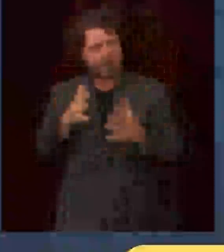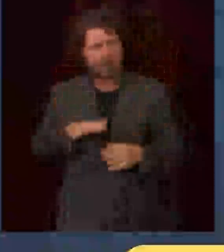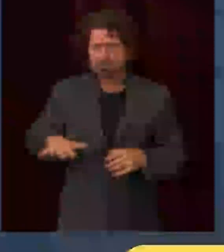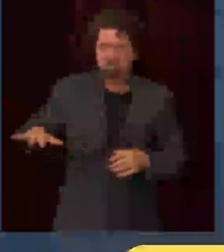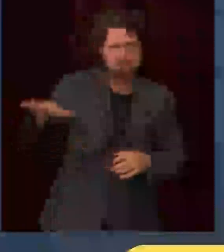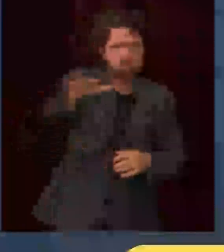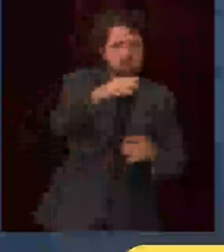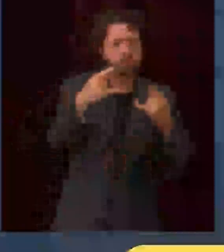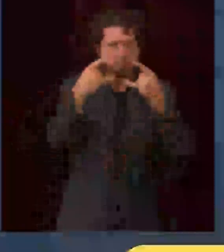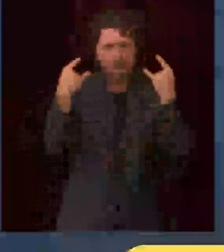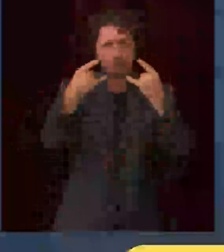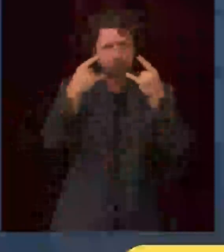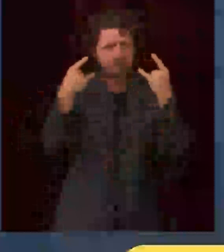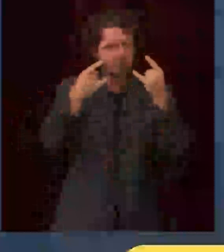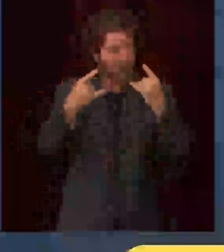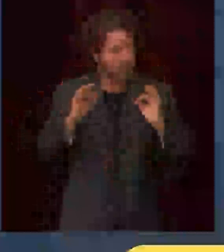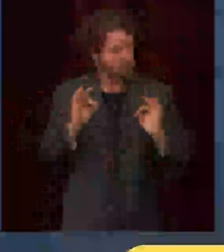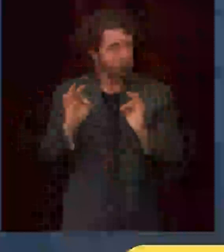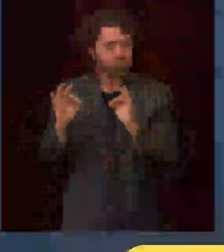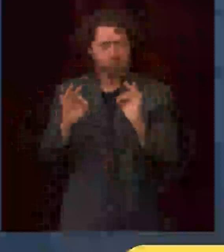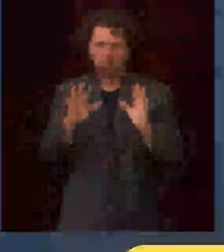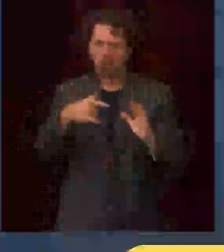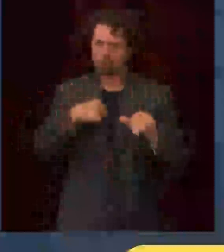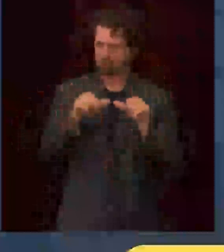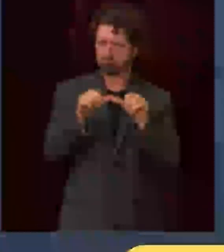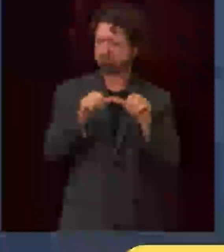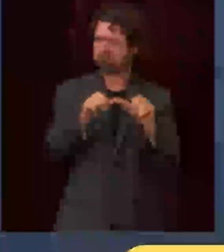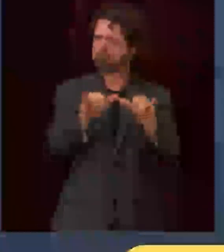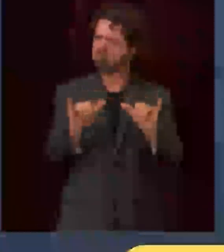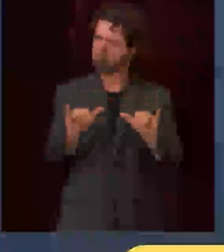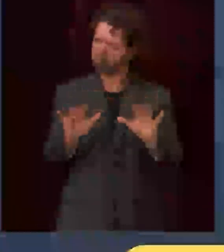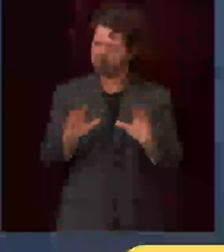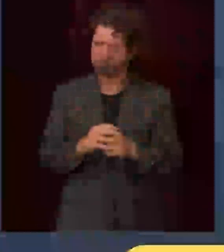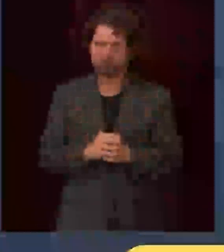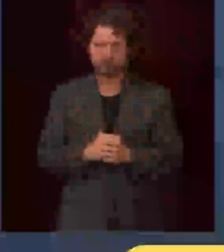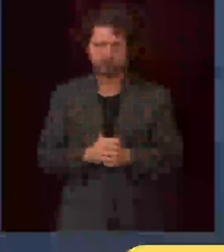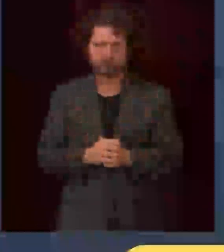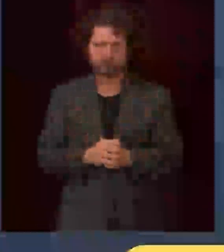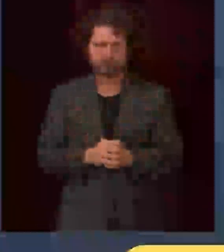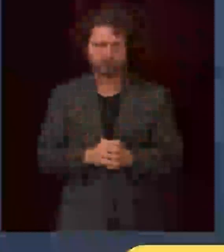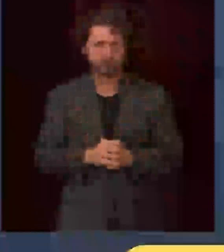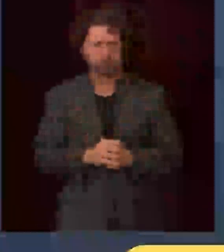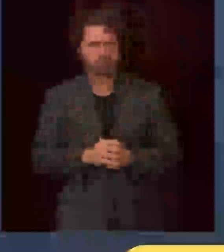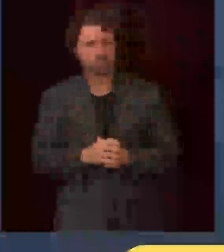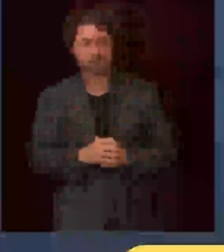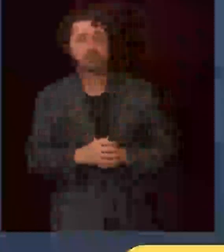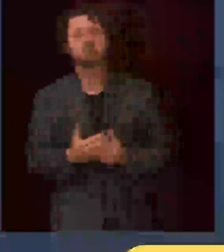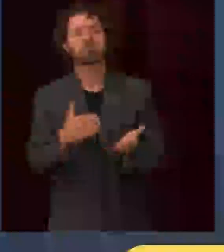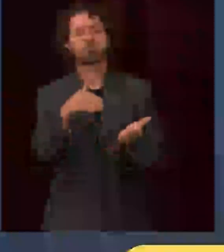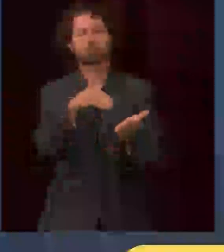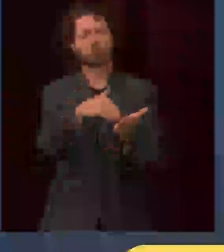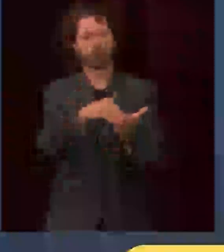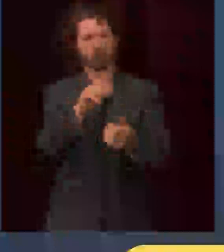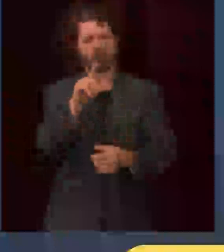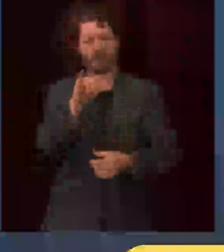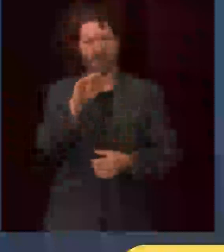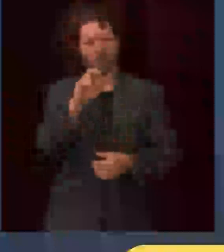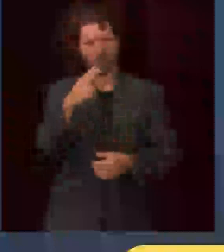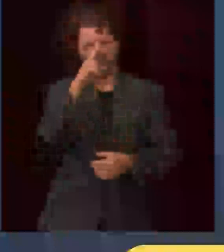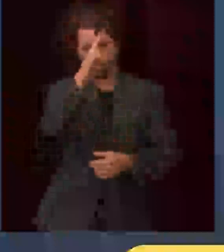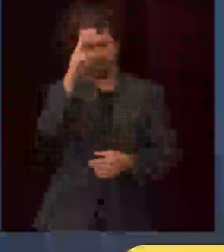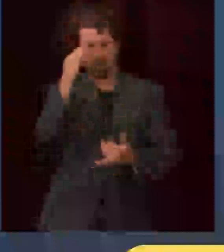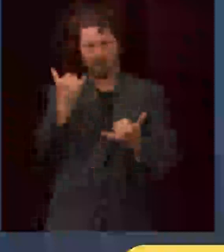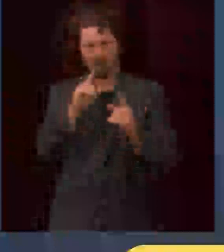This is John Lynch. Regarding the second question, when I look at the metrics that the Department of Health is using, and Secretary Weissman and